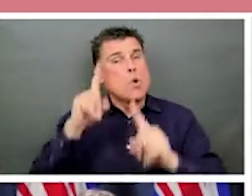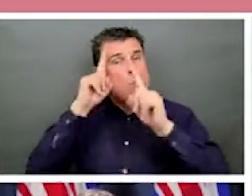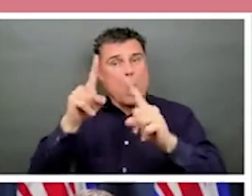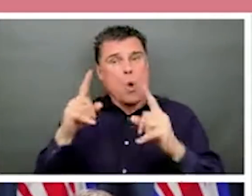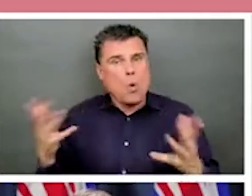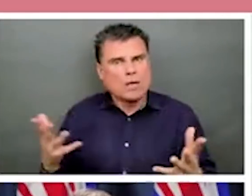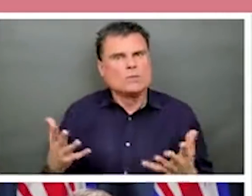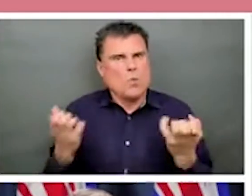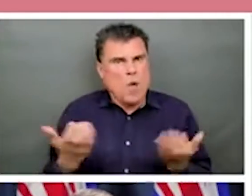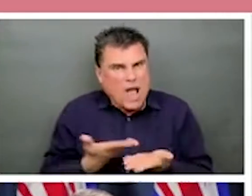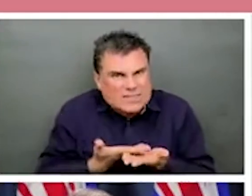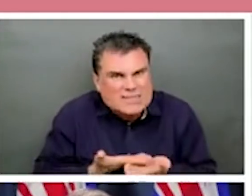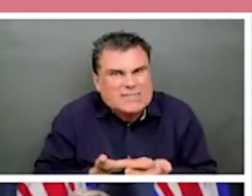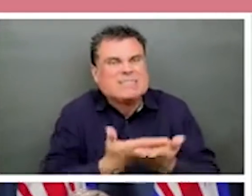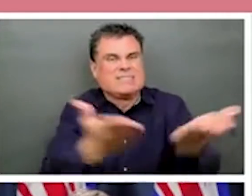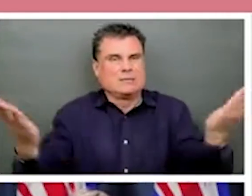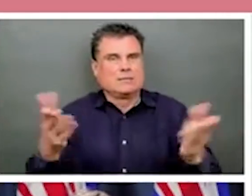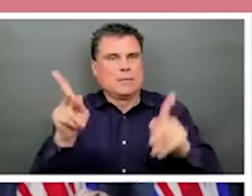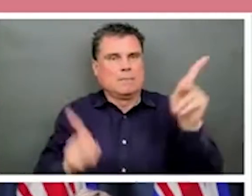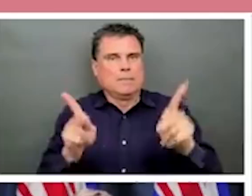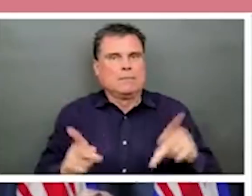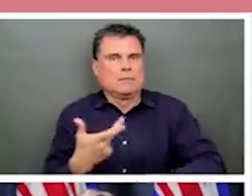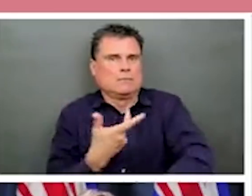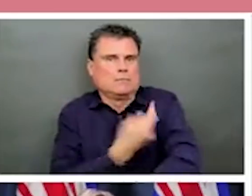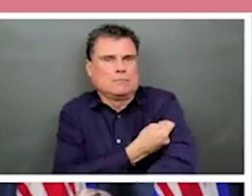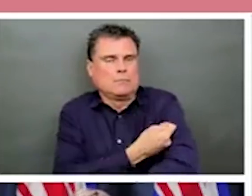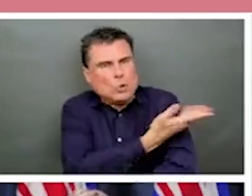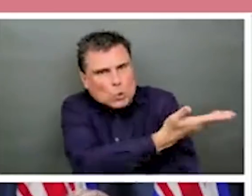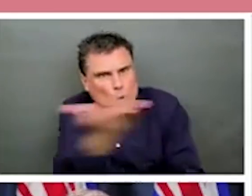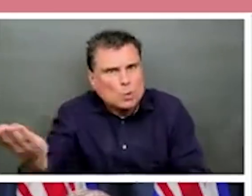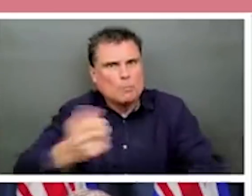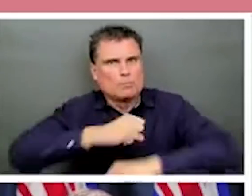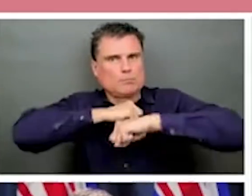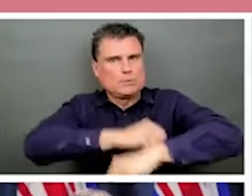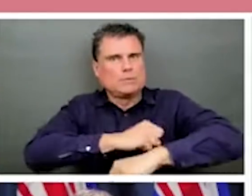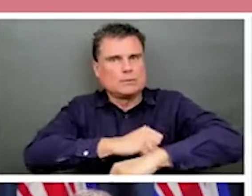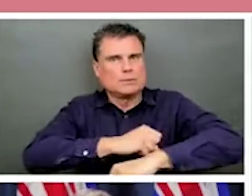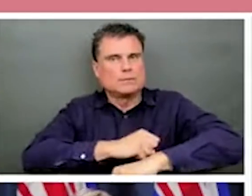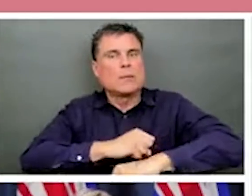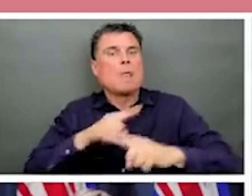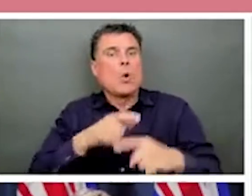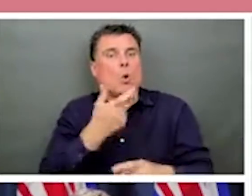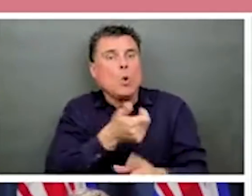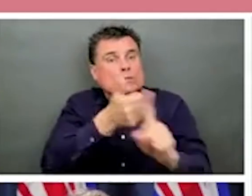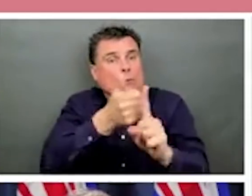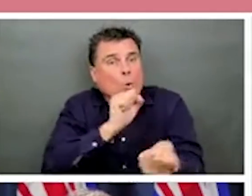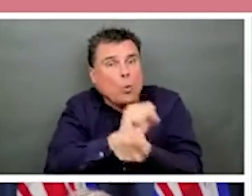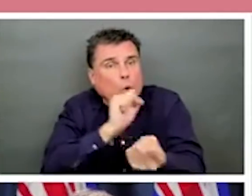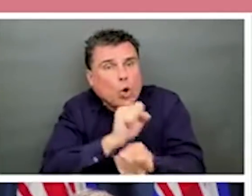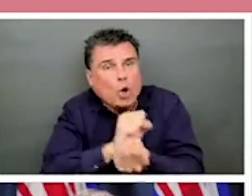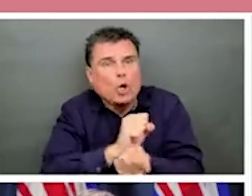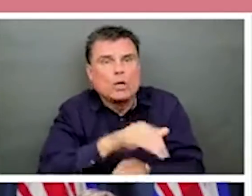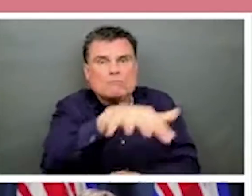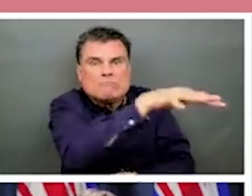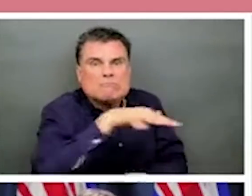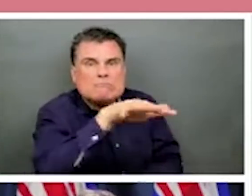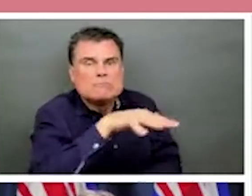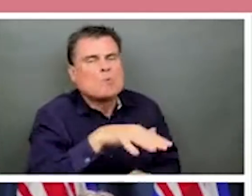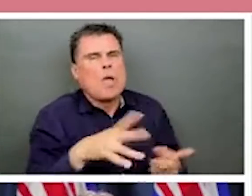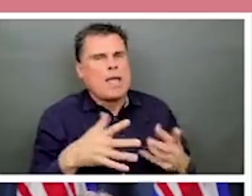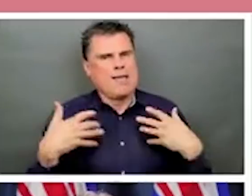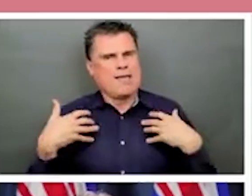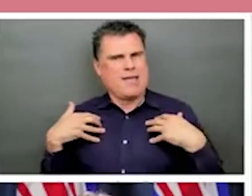and protected, to protect our workers, and to keep our health system, strong and protected from COVID,